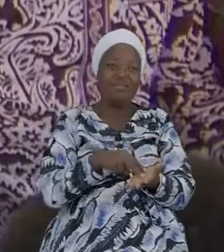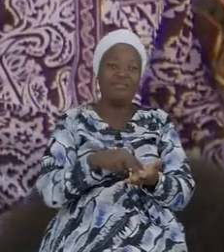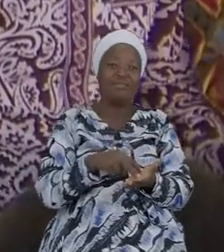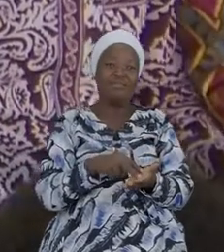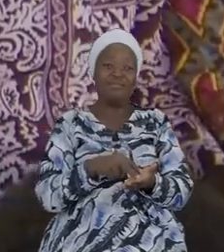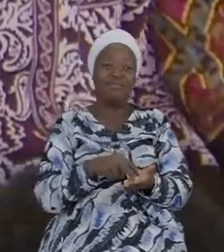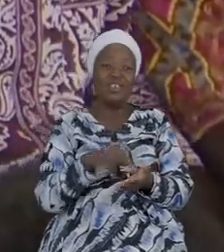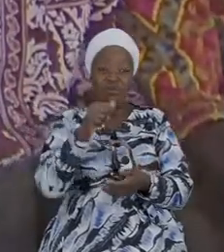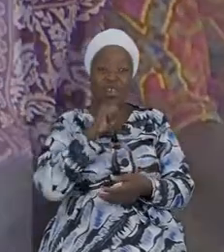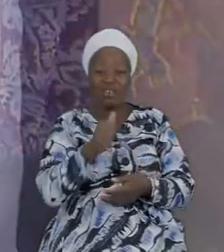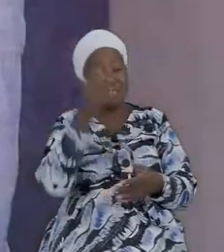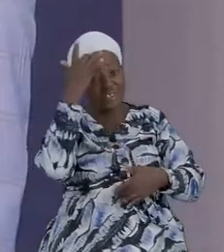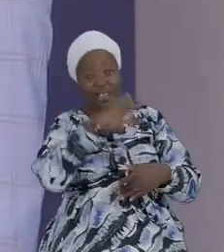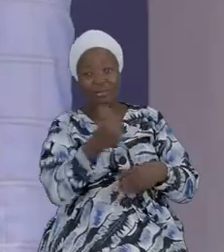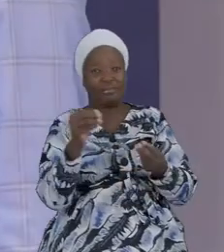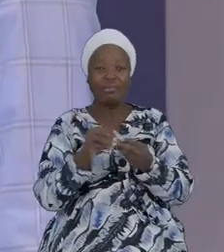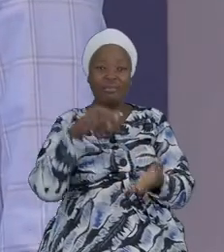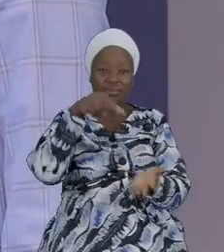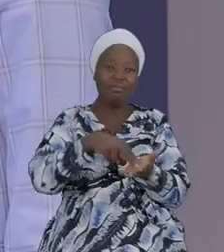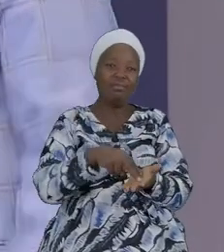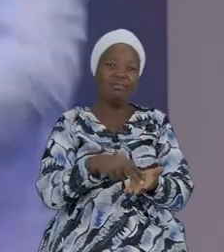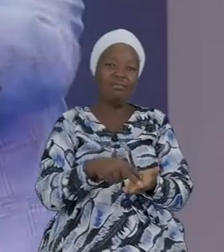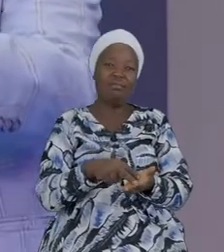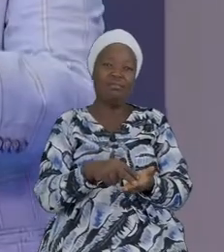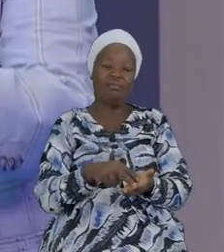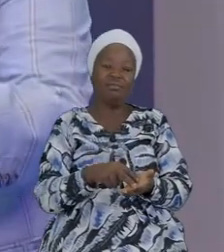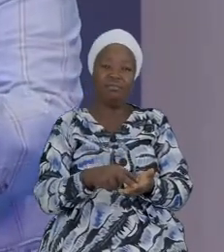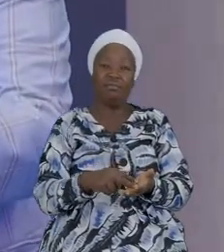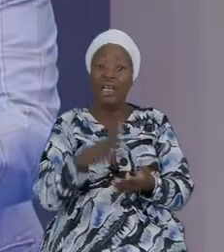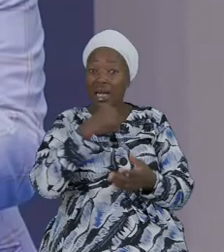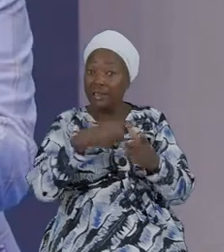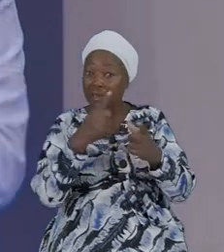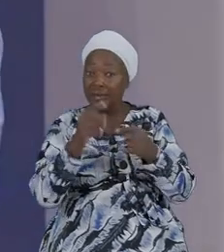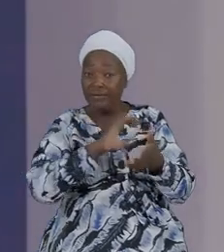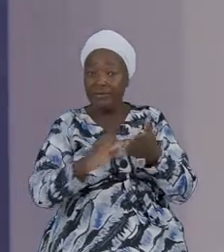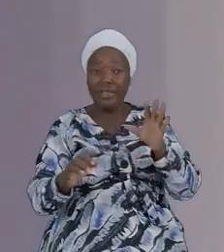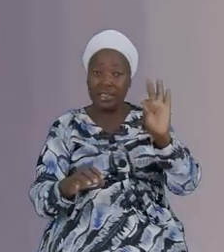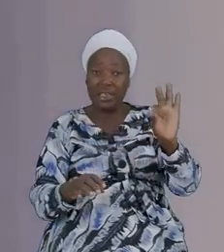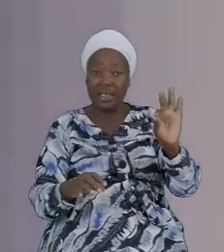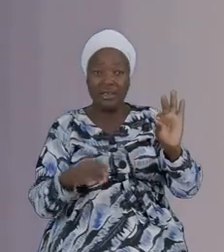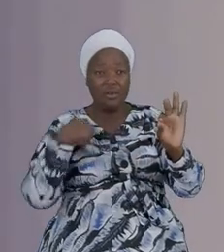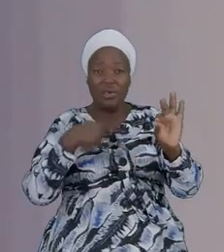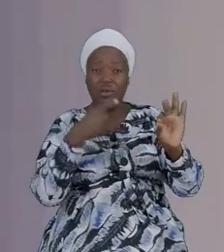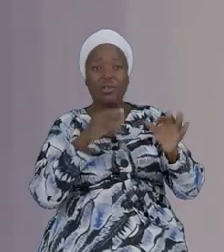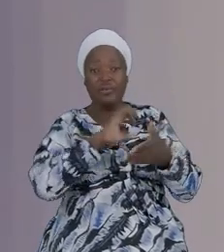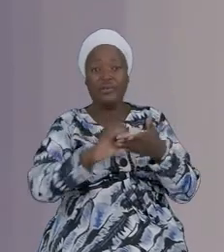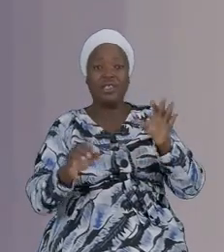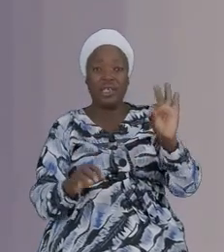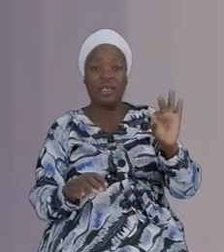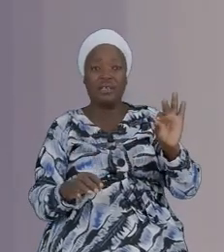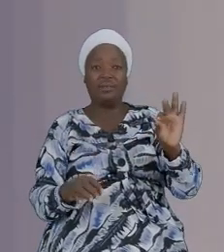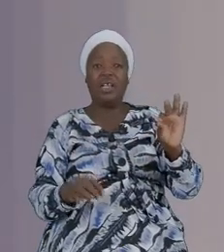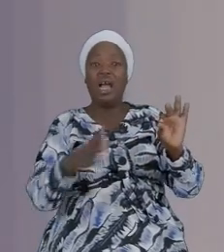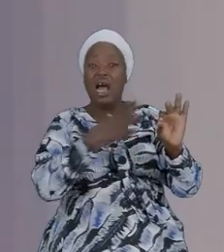up. You are not sick anymore, rise up. And then in verse 9, we're told in verse